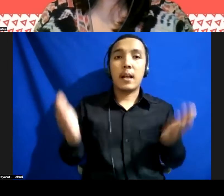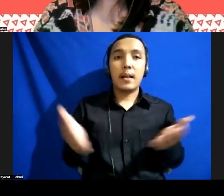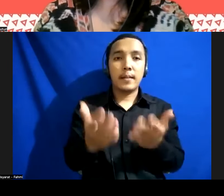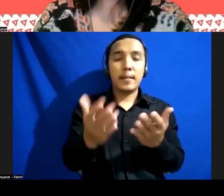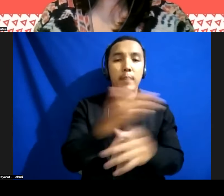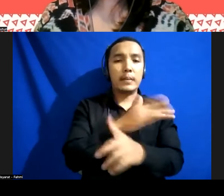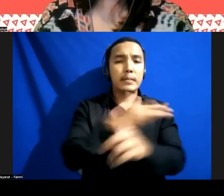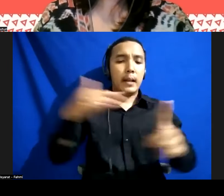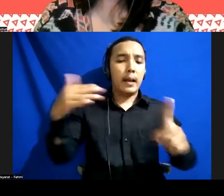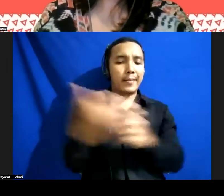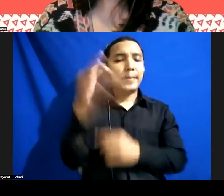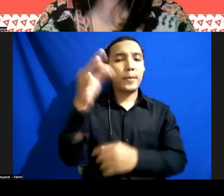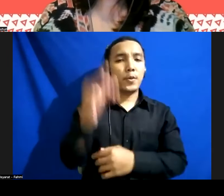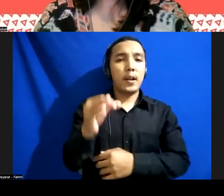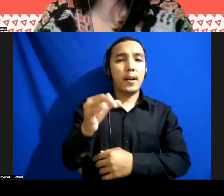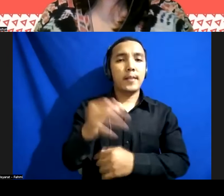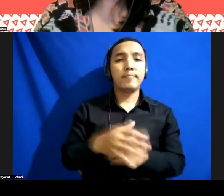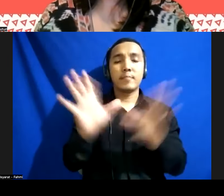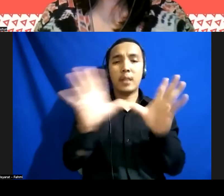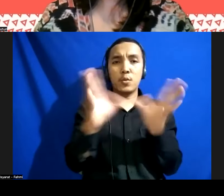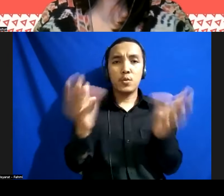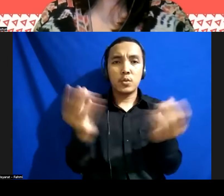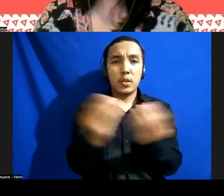the urban citizens that is more